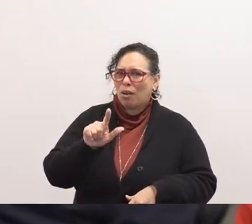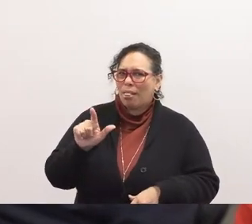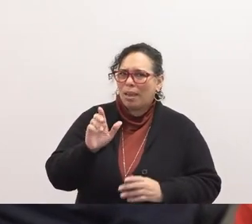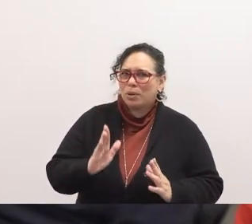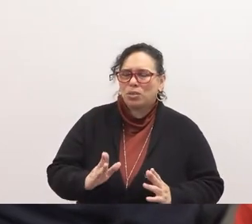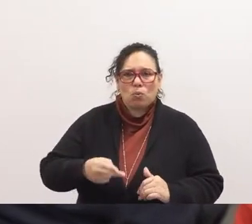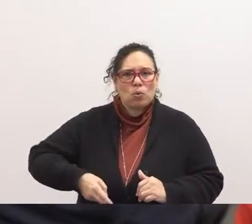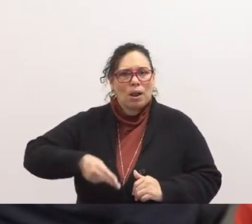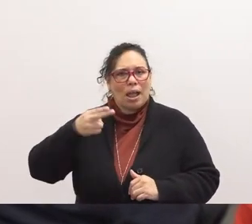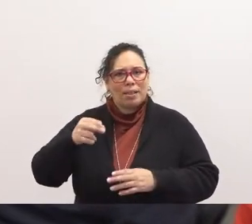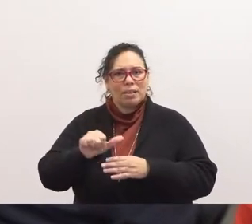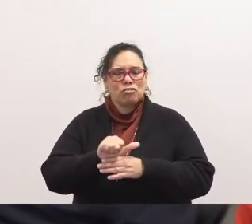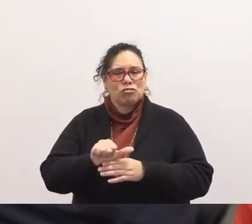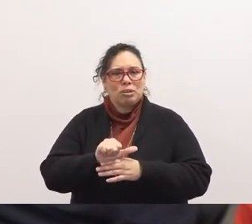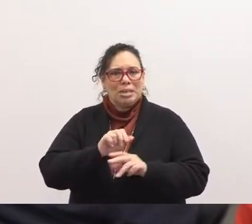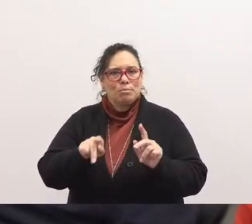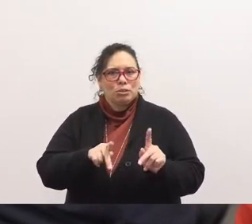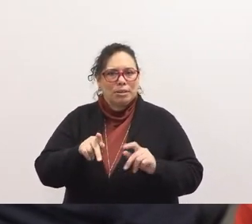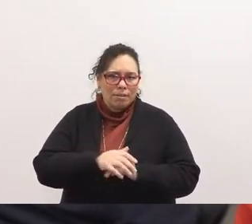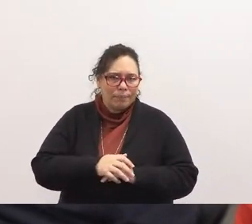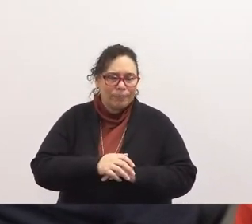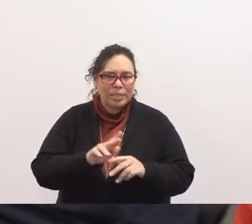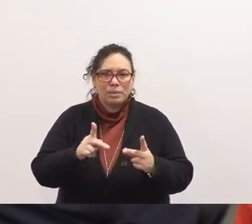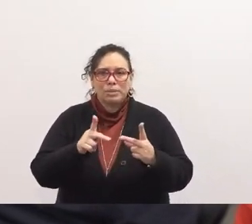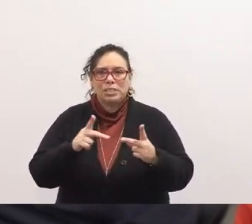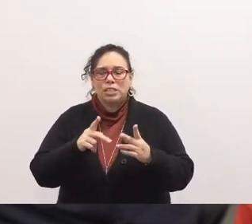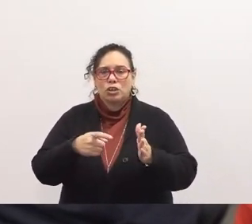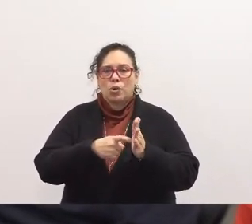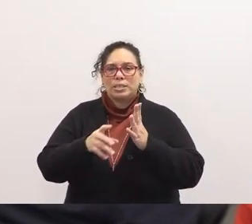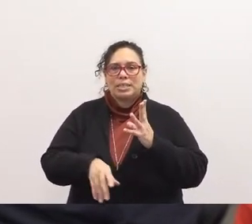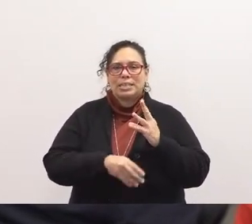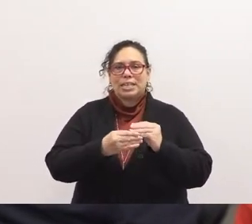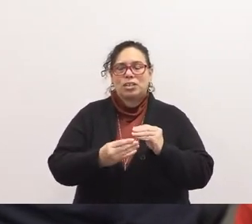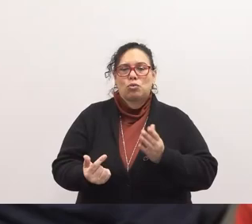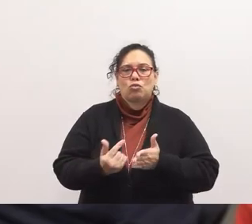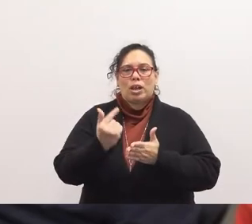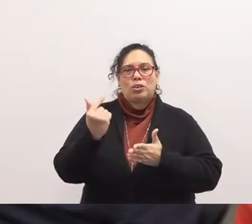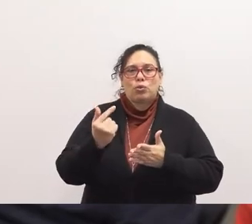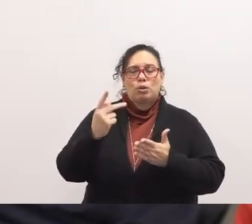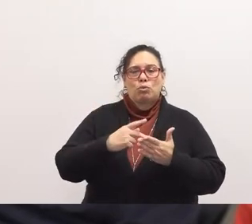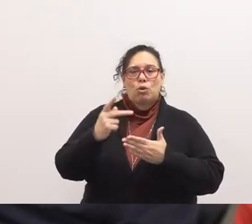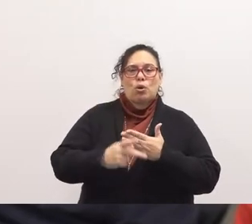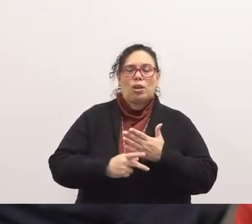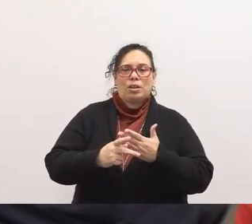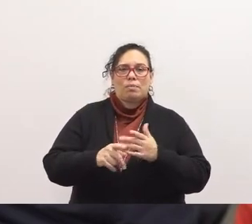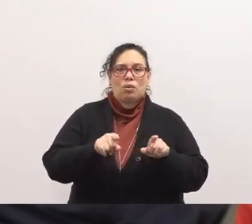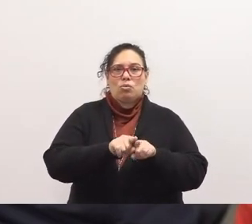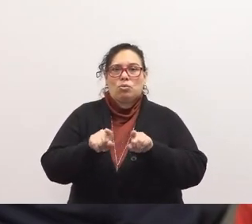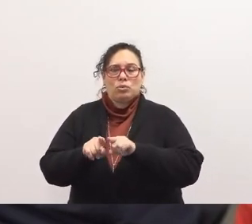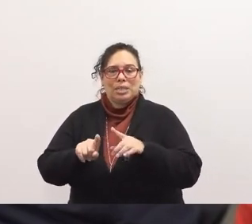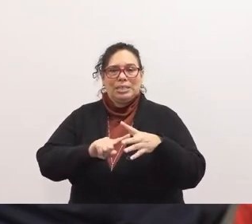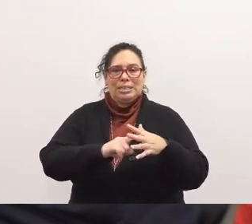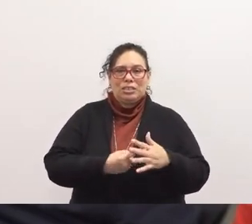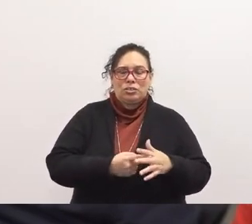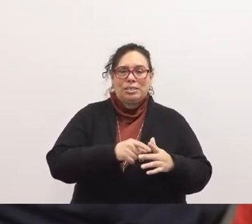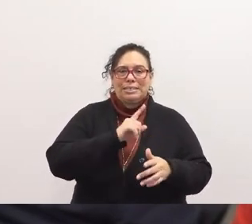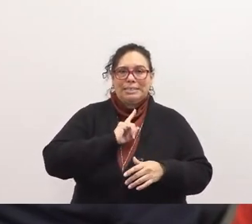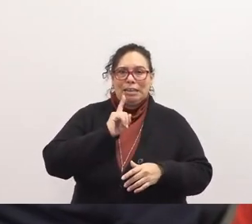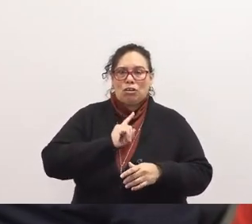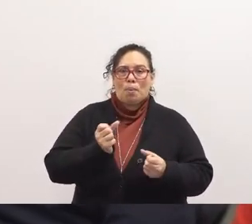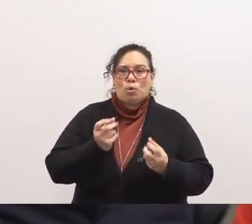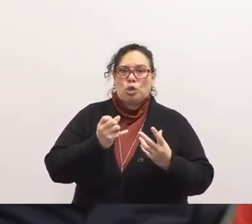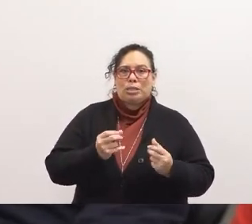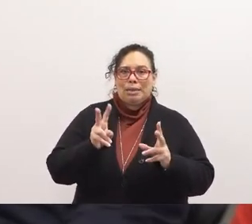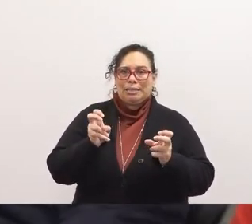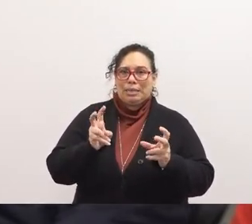highly trained personnel. The position requires an additional graduate program in addition to initial single or subject,